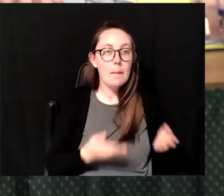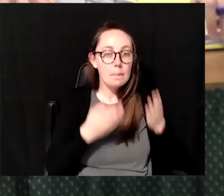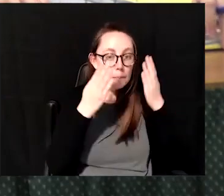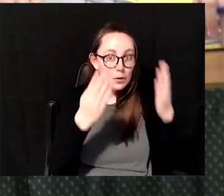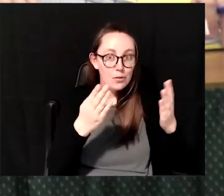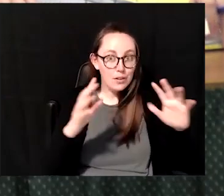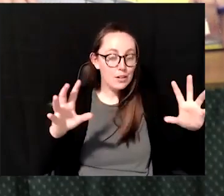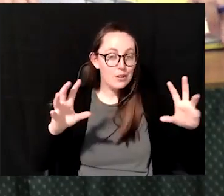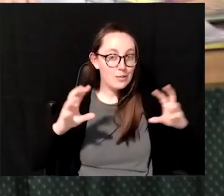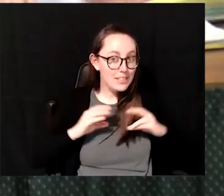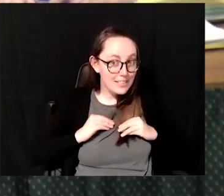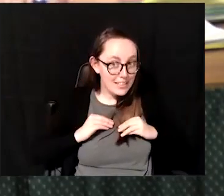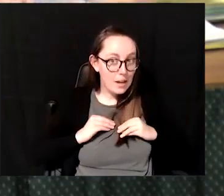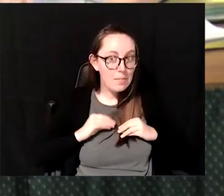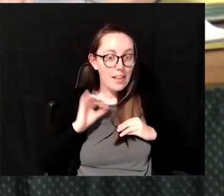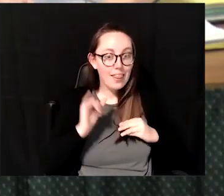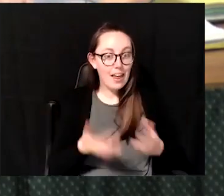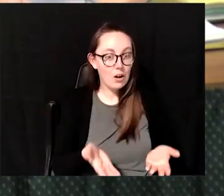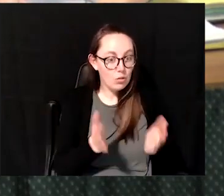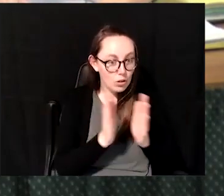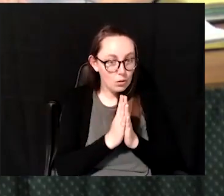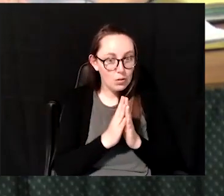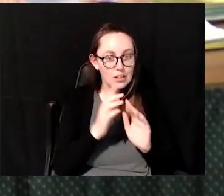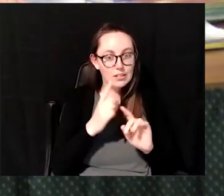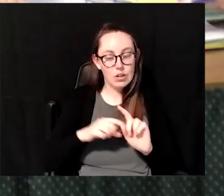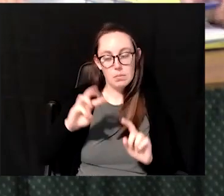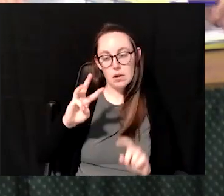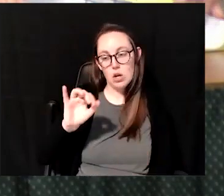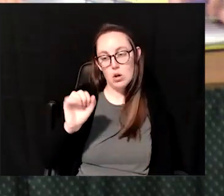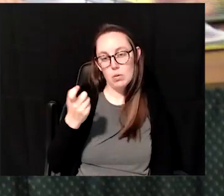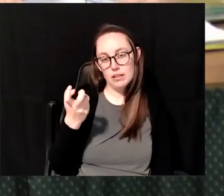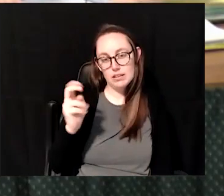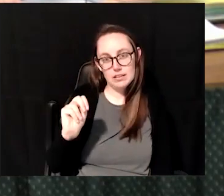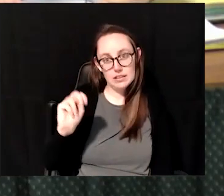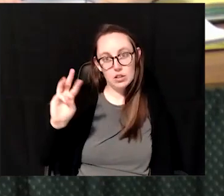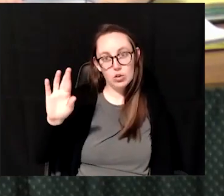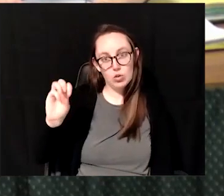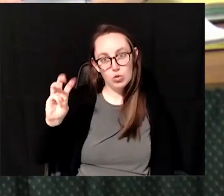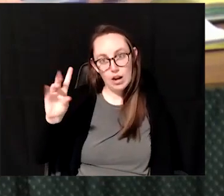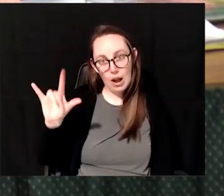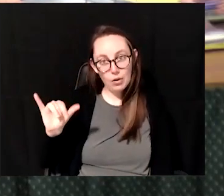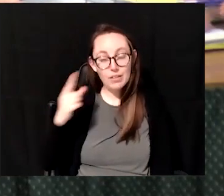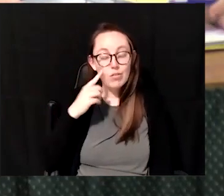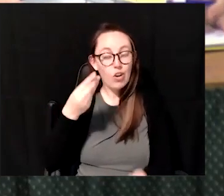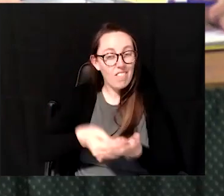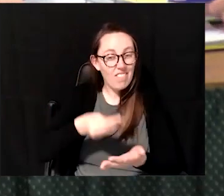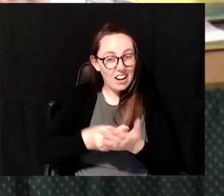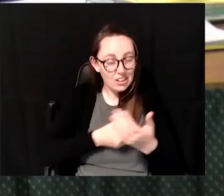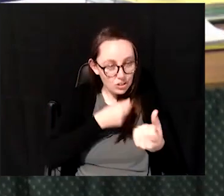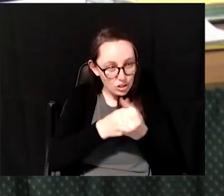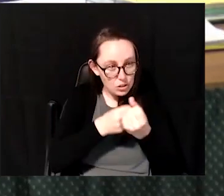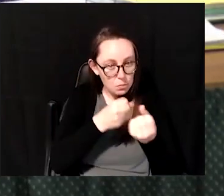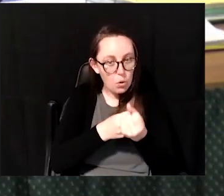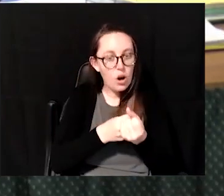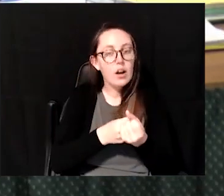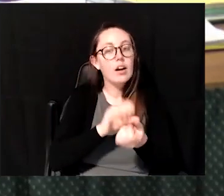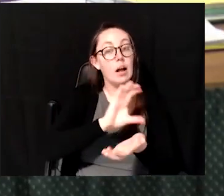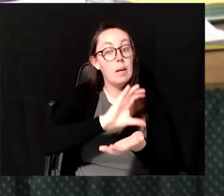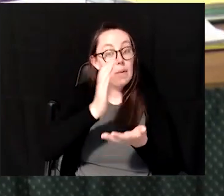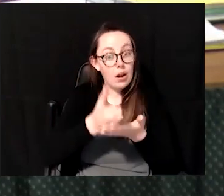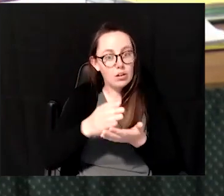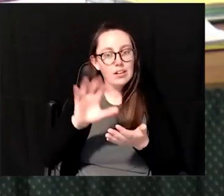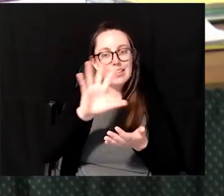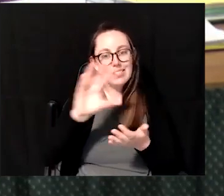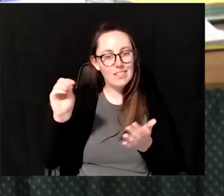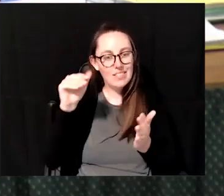accept the request by Winston Prouty for financial support in the amount of fifty thousand dollars